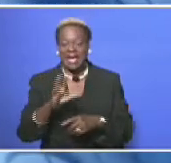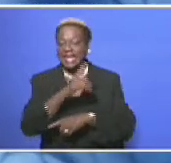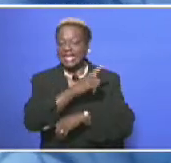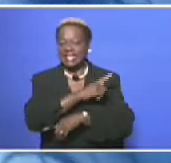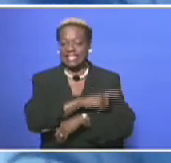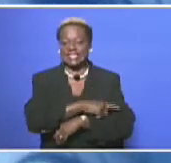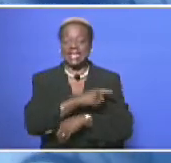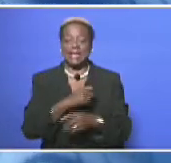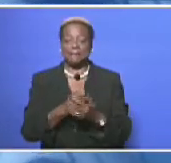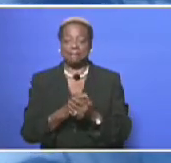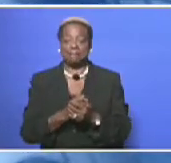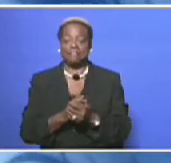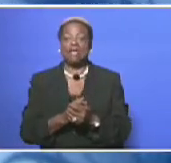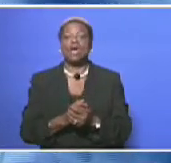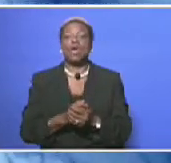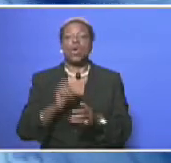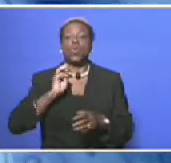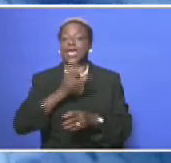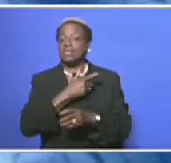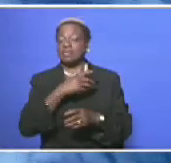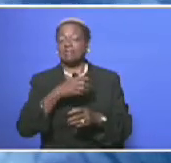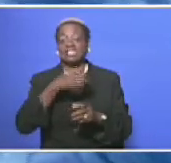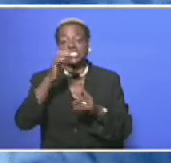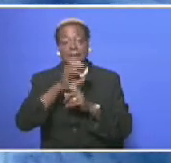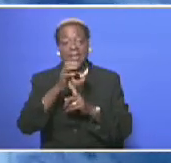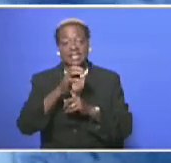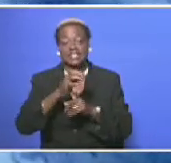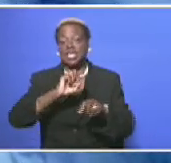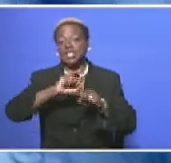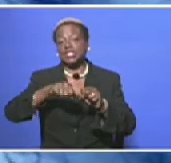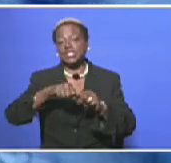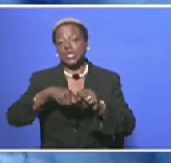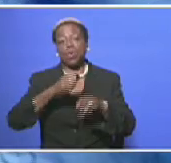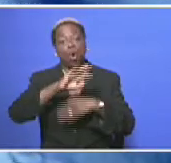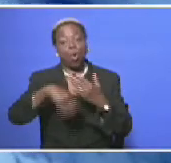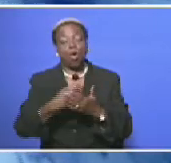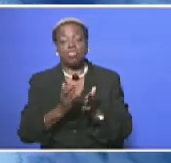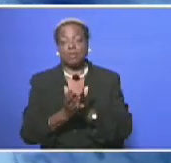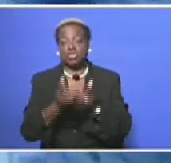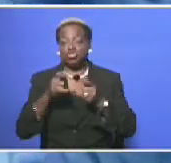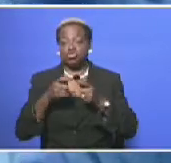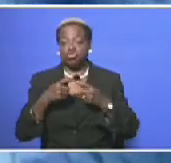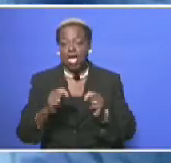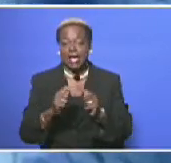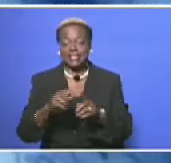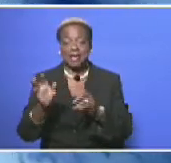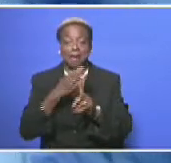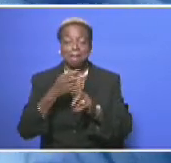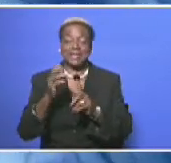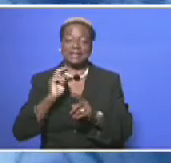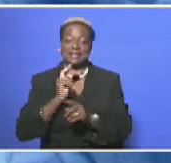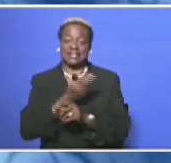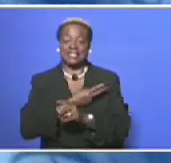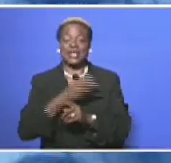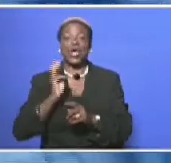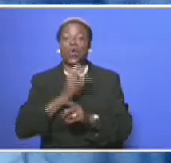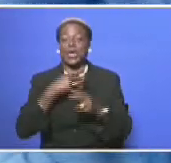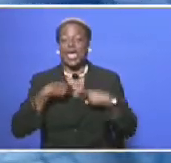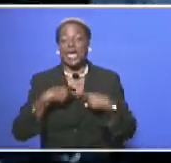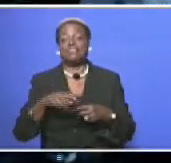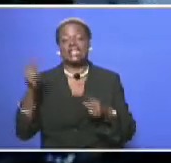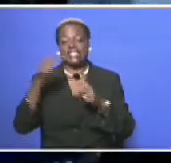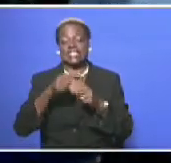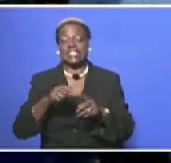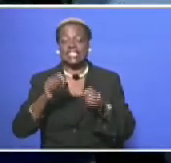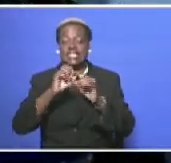racing to try beat us to put it out of contention for Sunday. But we have another 2 days to defend ourselves, and we'll see how to go